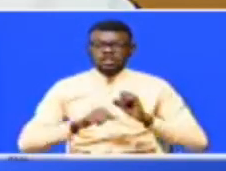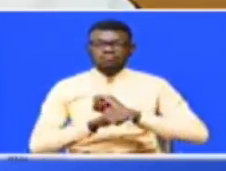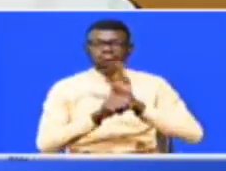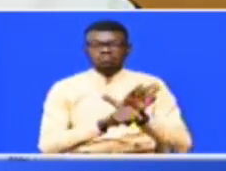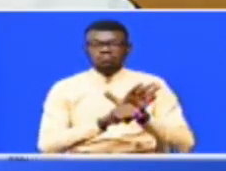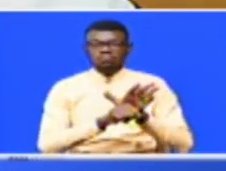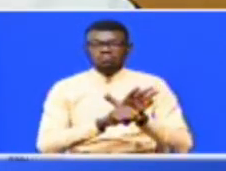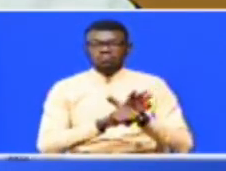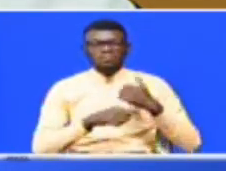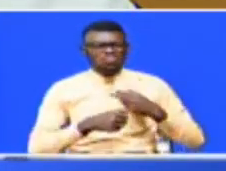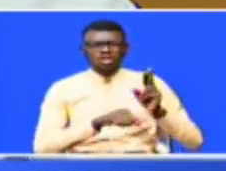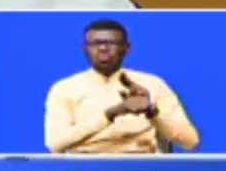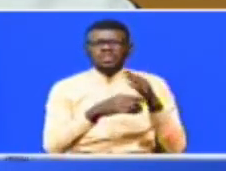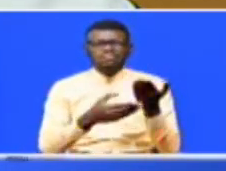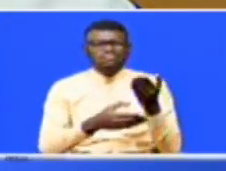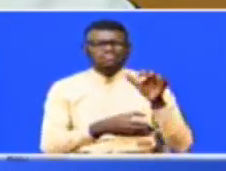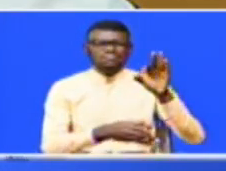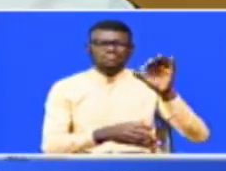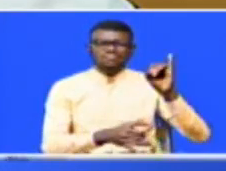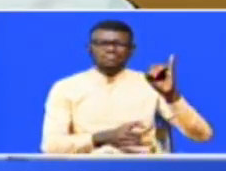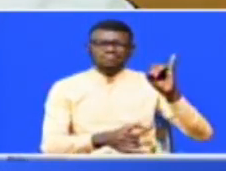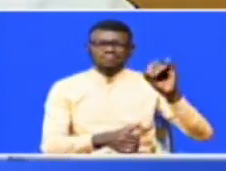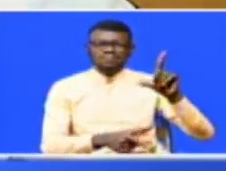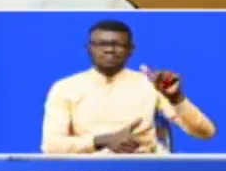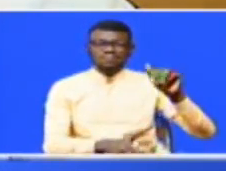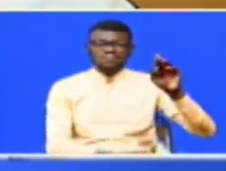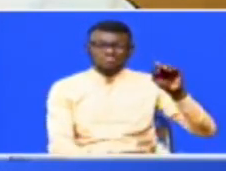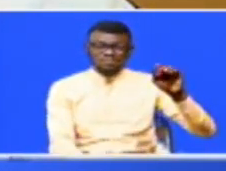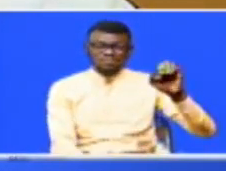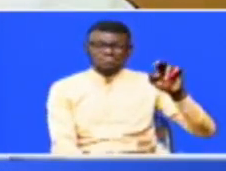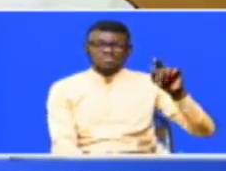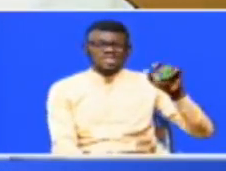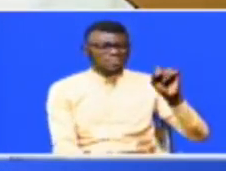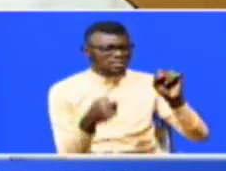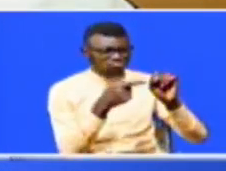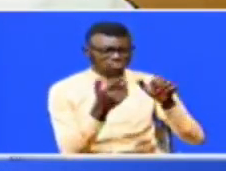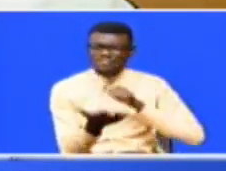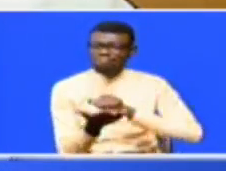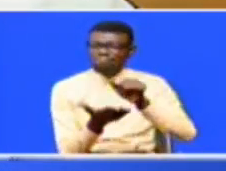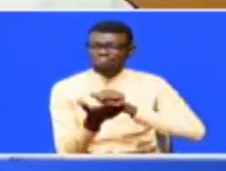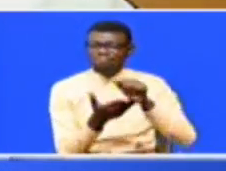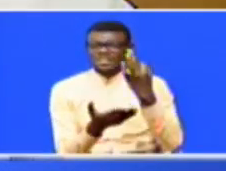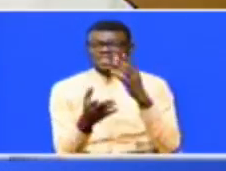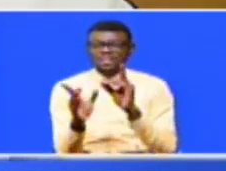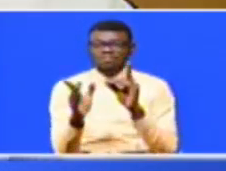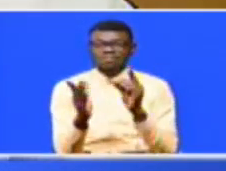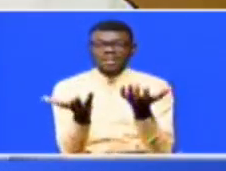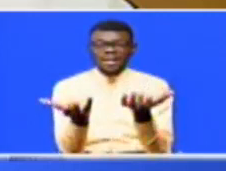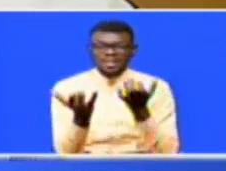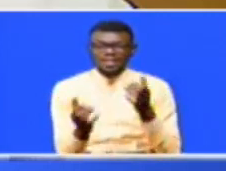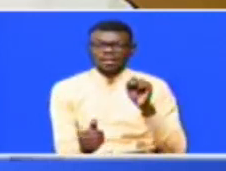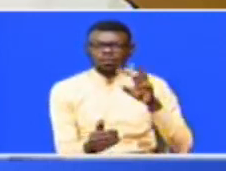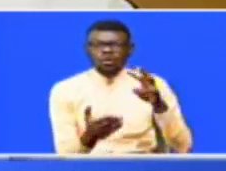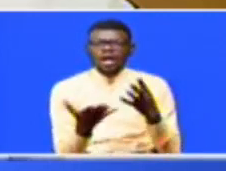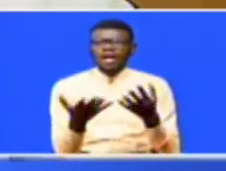I'm using filament. So you need the 3D printer, you need a software that you sketch it